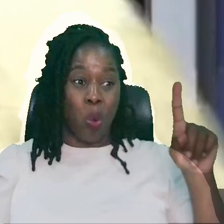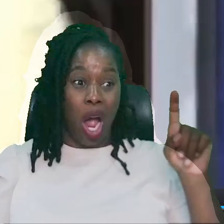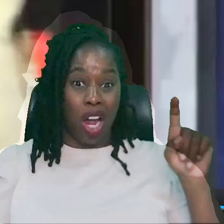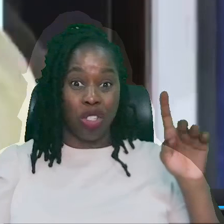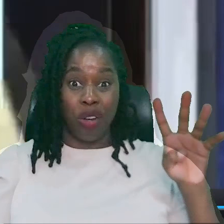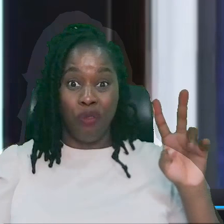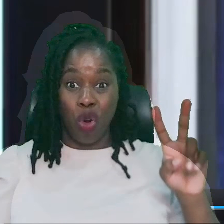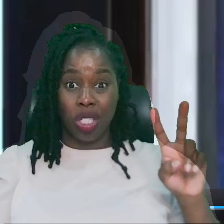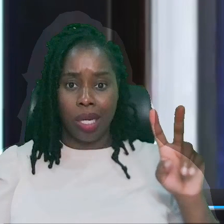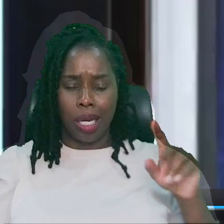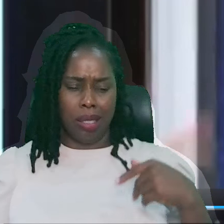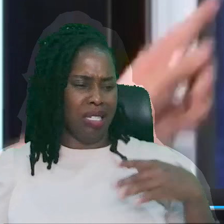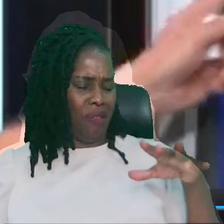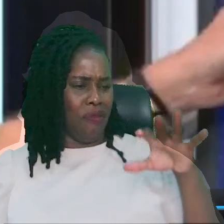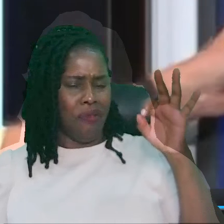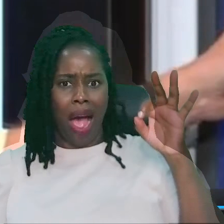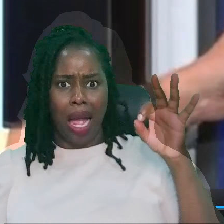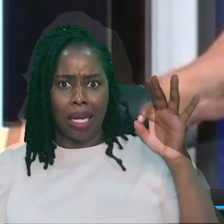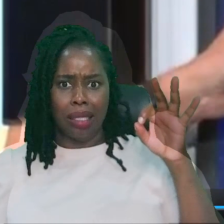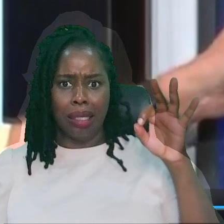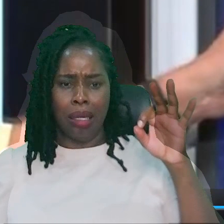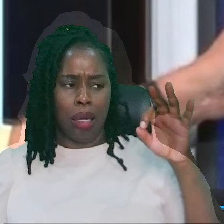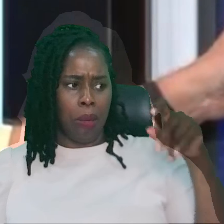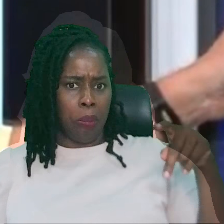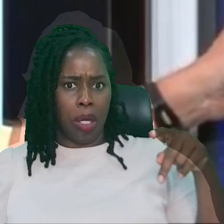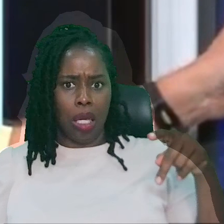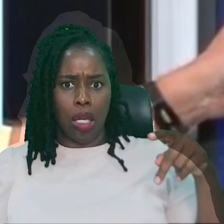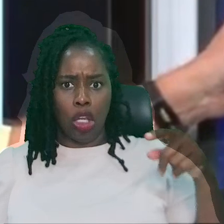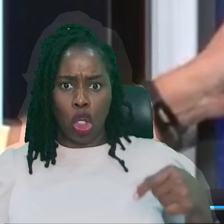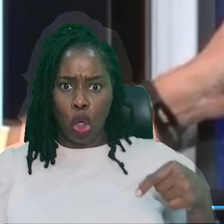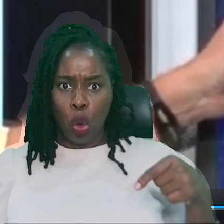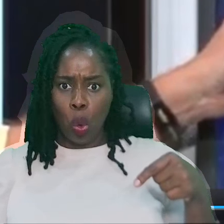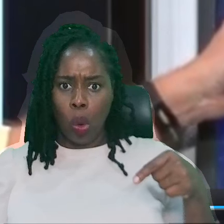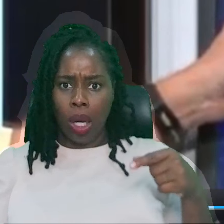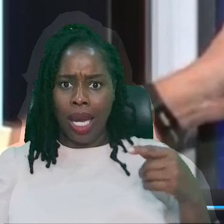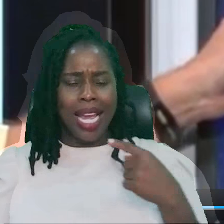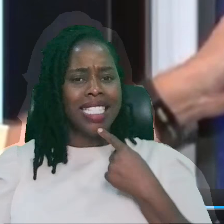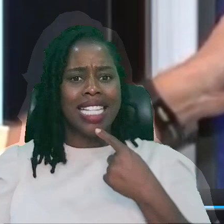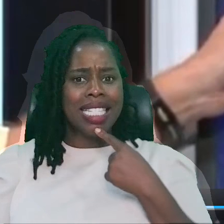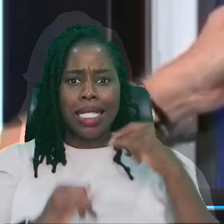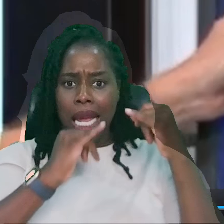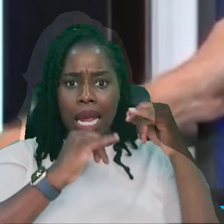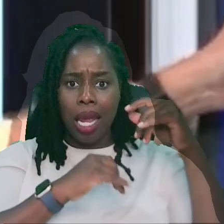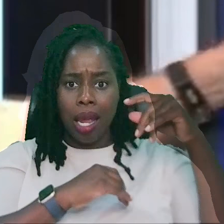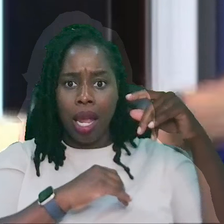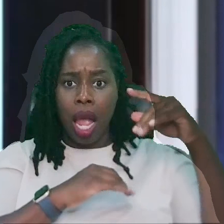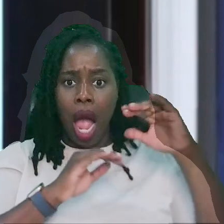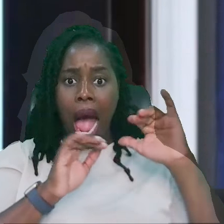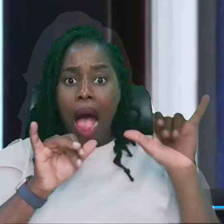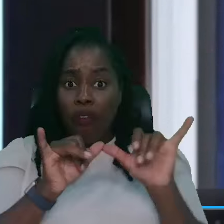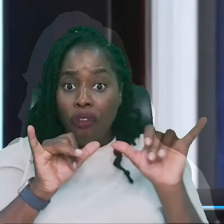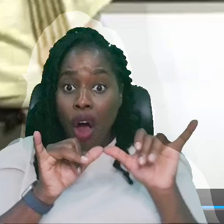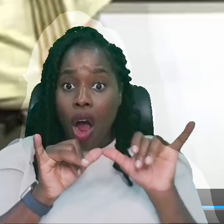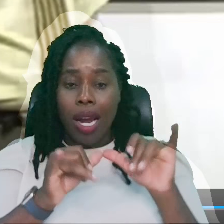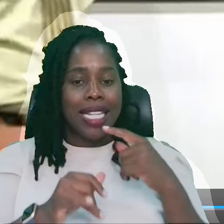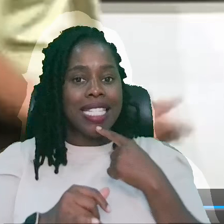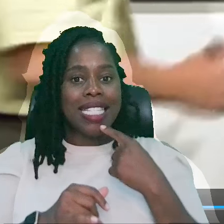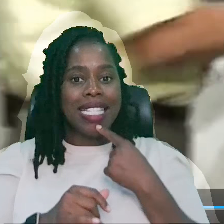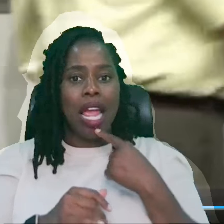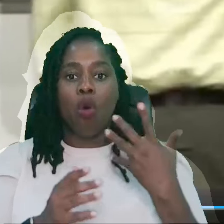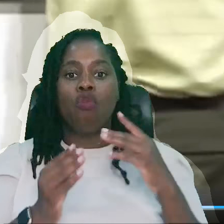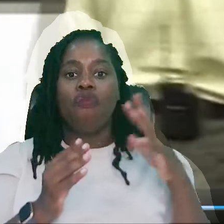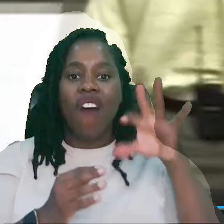find PQ, see, that doesn't say segment PQ, that says the distance from P to Q.